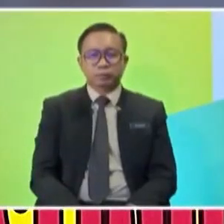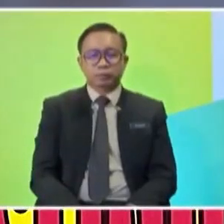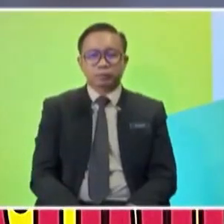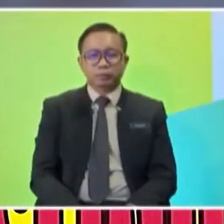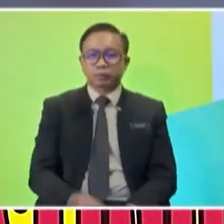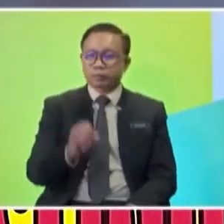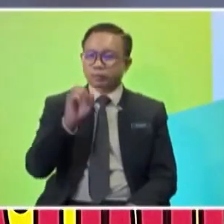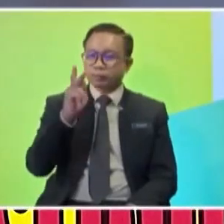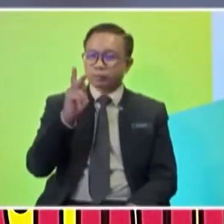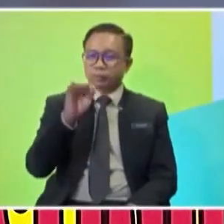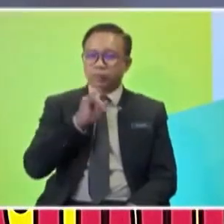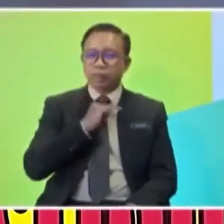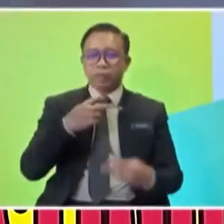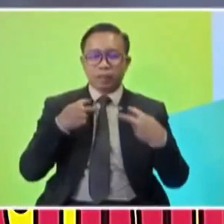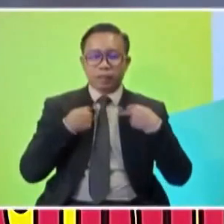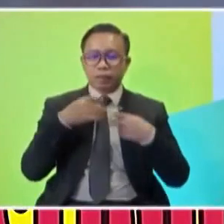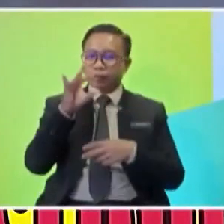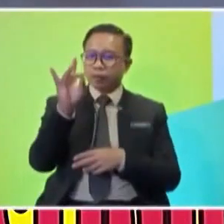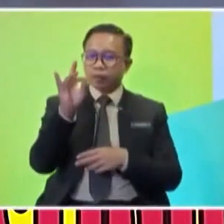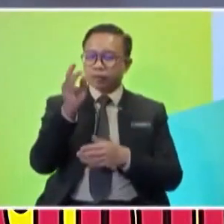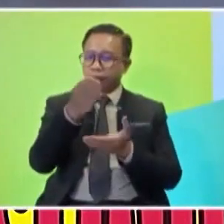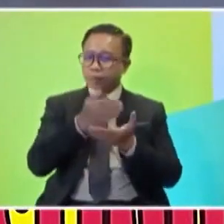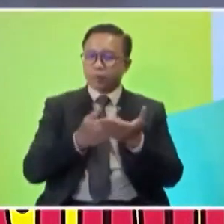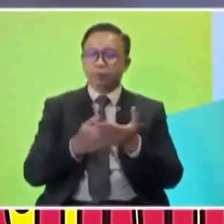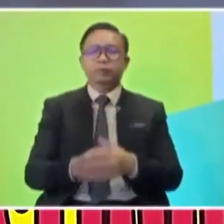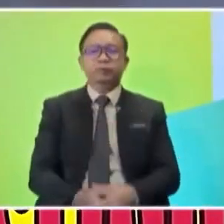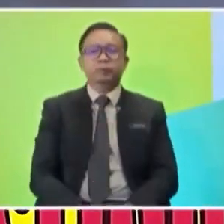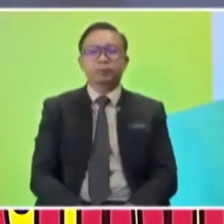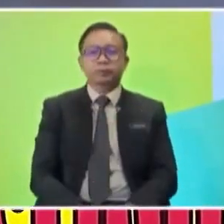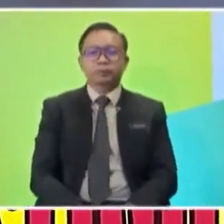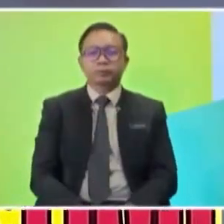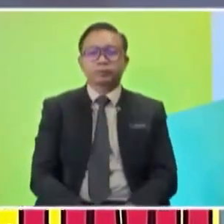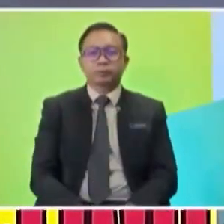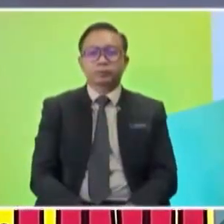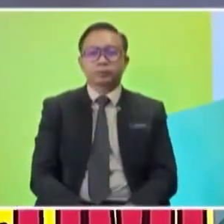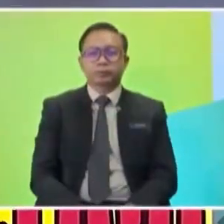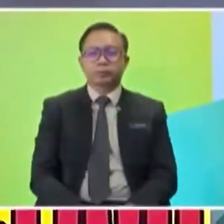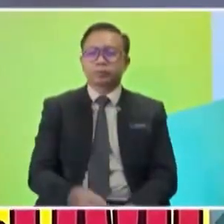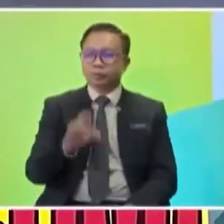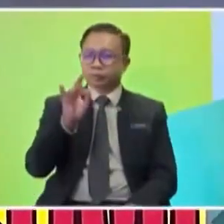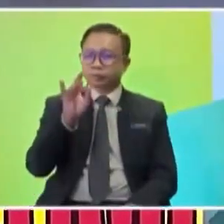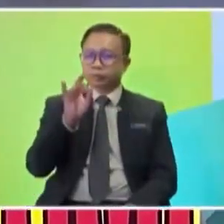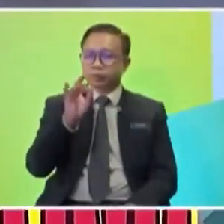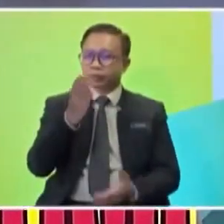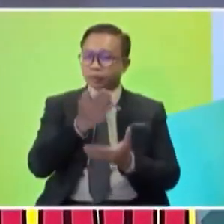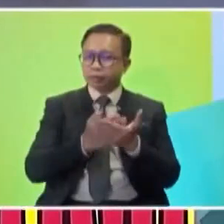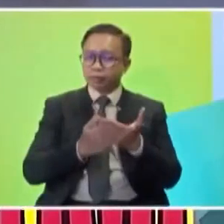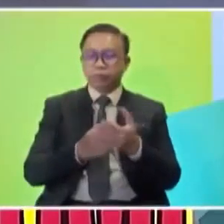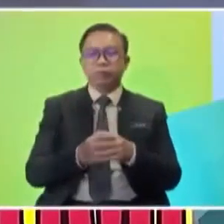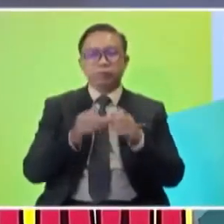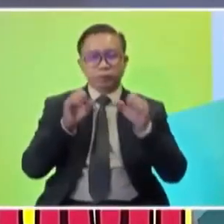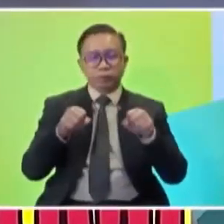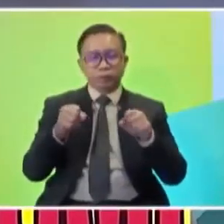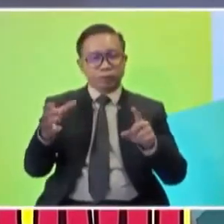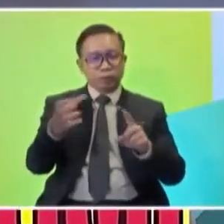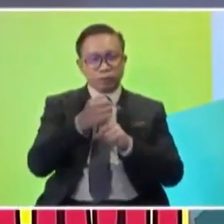okay. I have 8 parts. Perfect. You have cut the ribbons into 8 equal parts. Okay, yep. Now, can you take one of